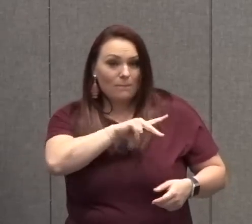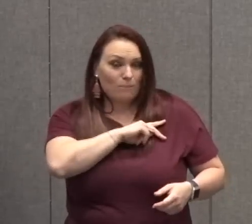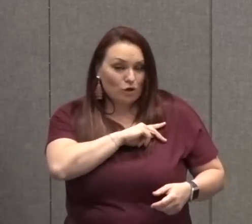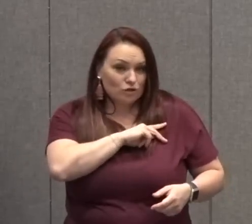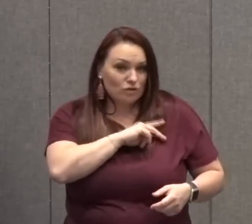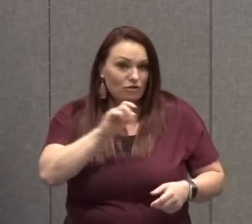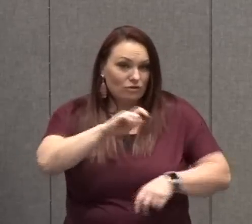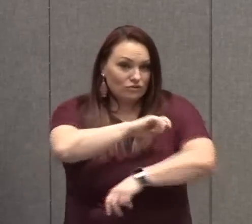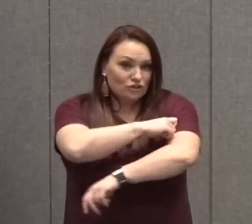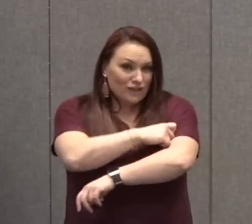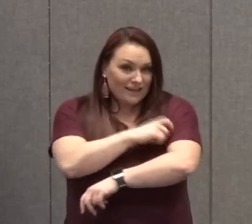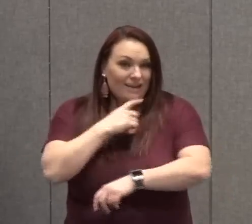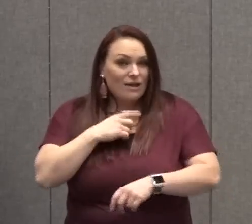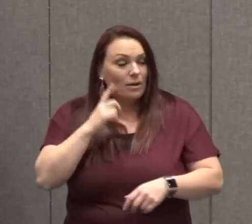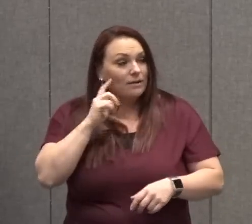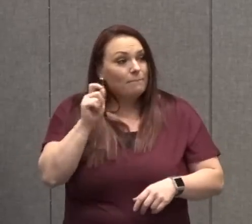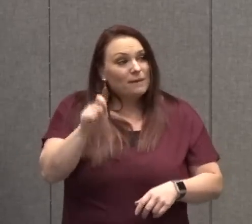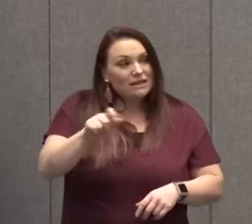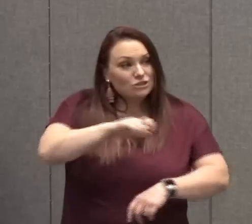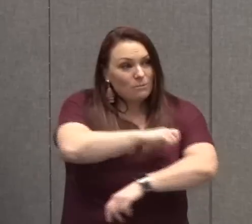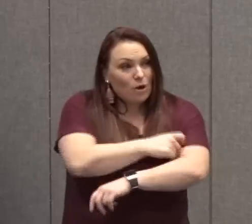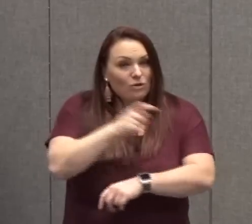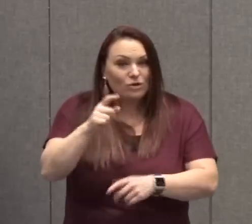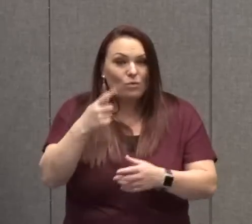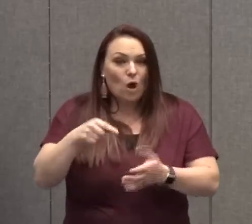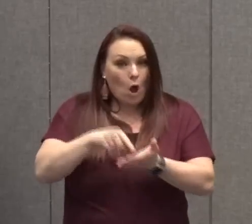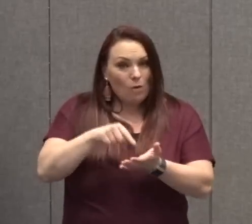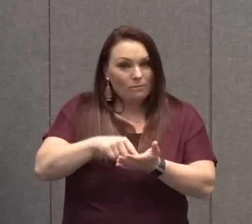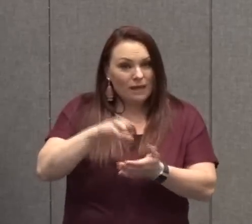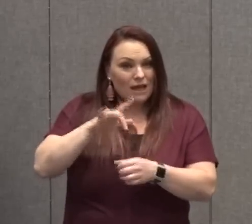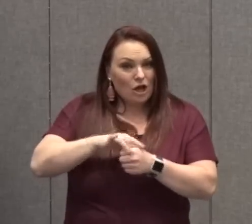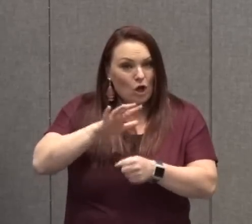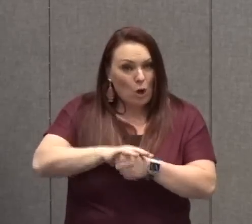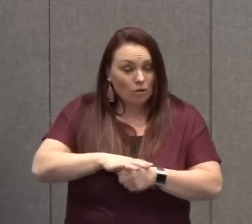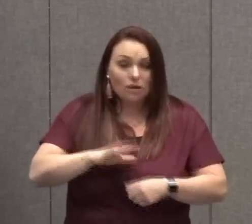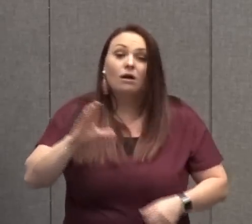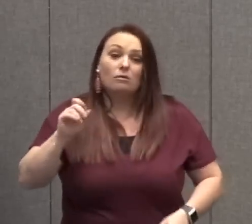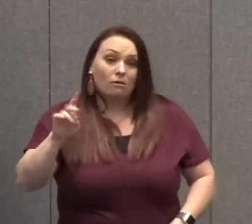so you could owe me a Coke. Oh. Coke zero. Yes. Okay. Anyways.